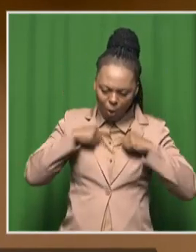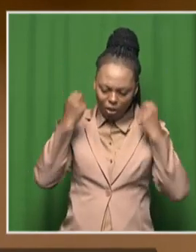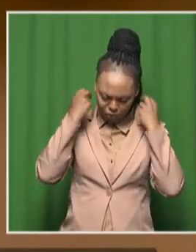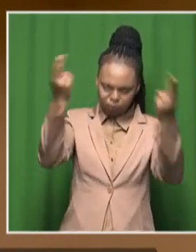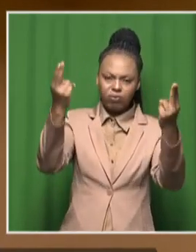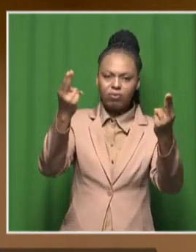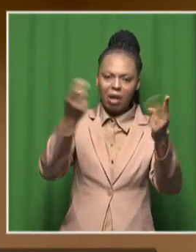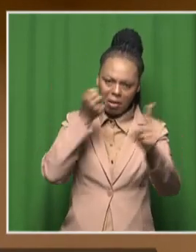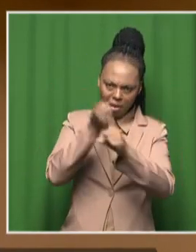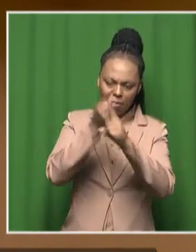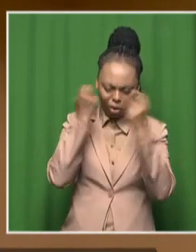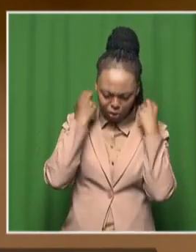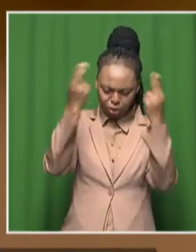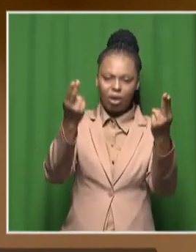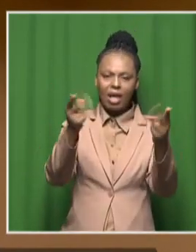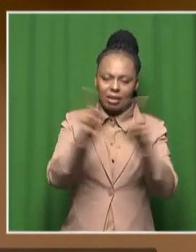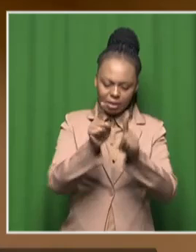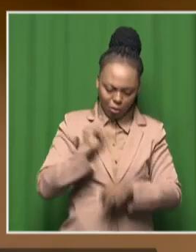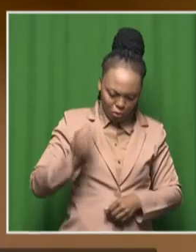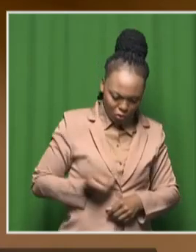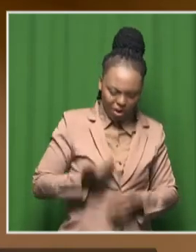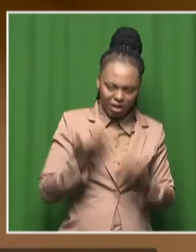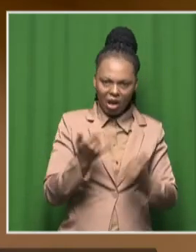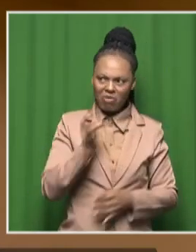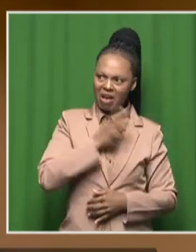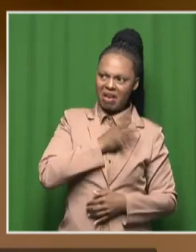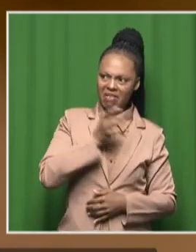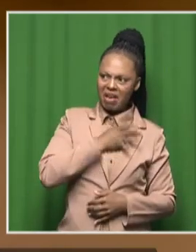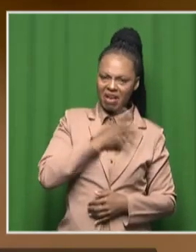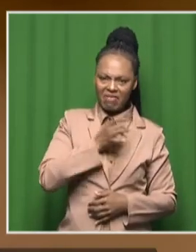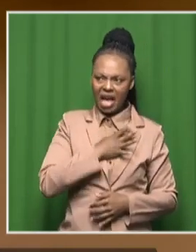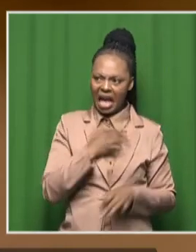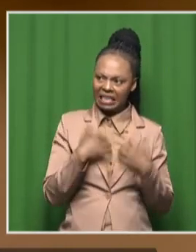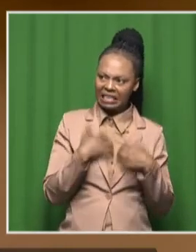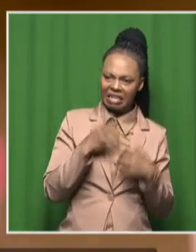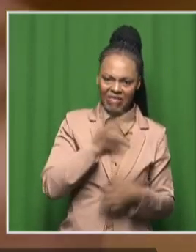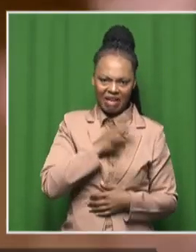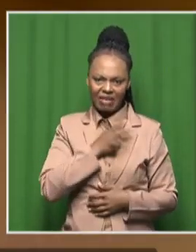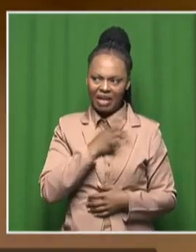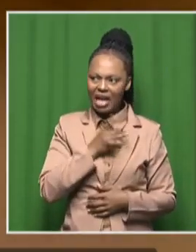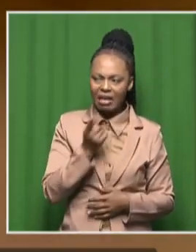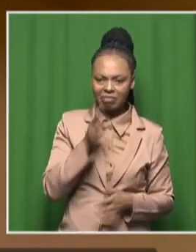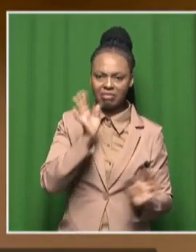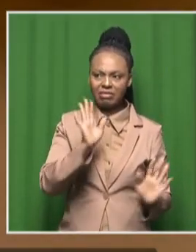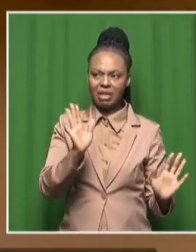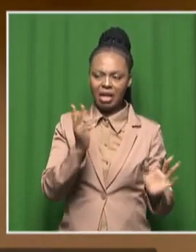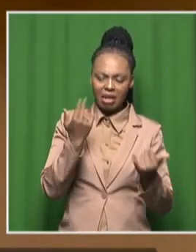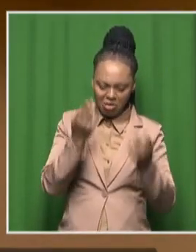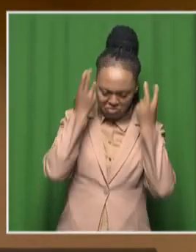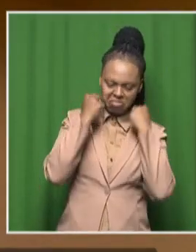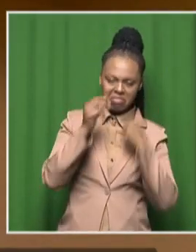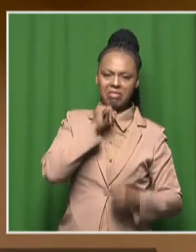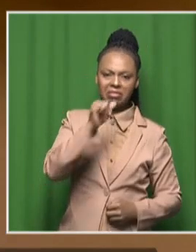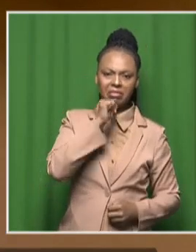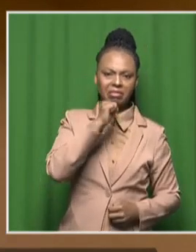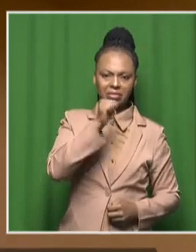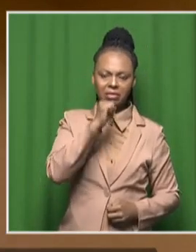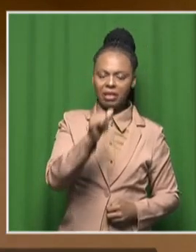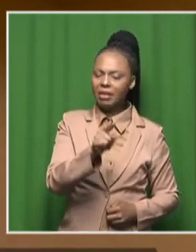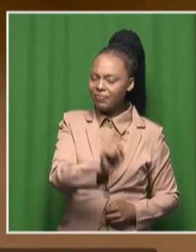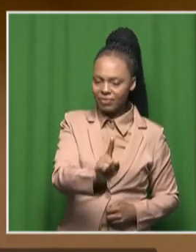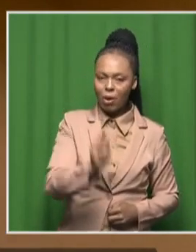also get rid of the inferiority complex in us, which makes us want to pull down women who succeed.